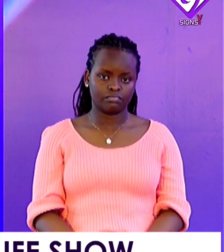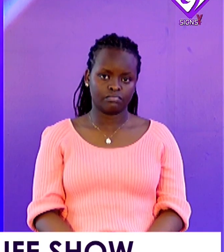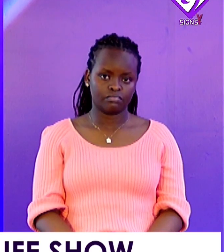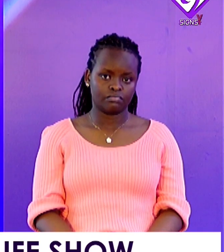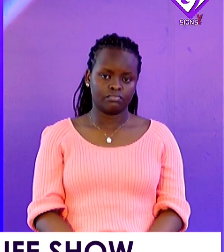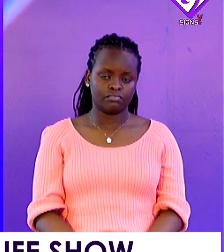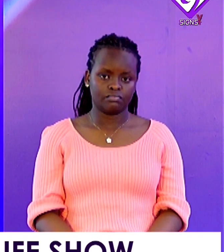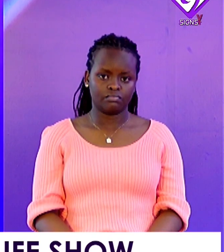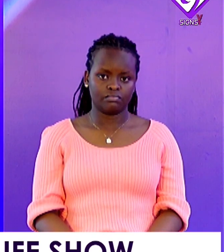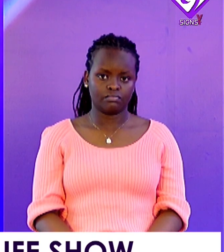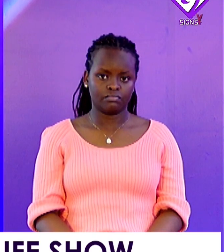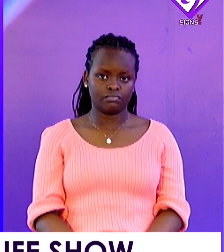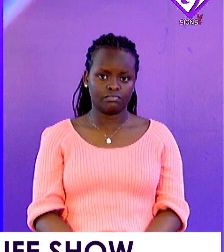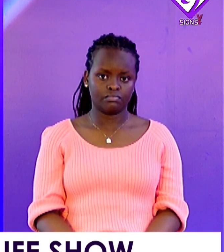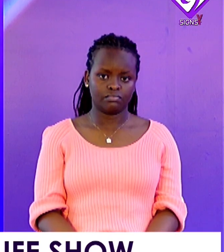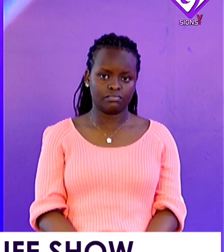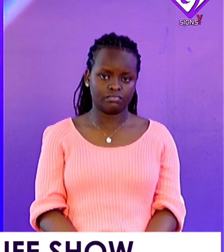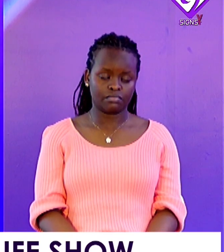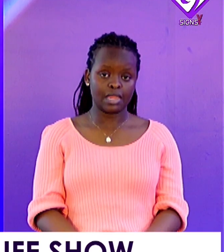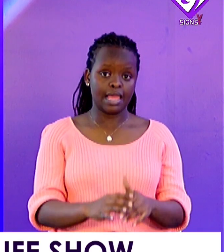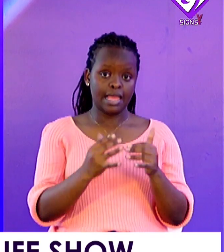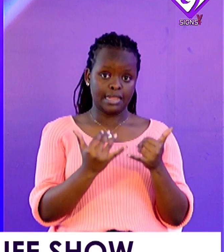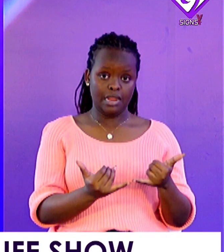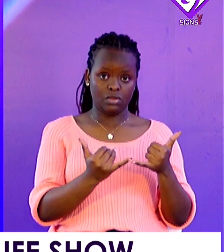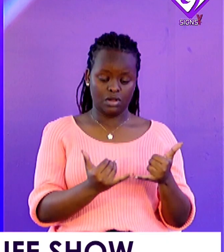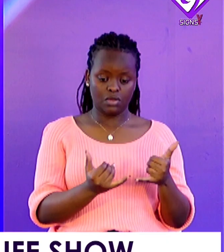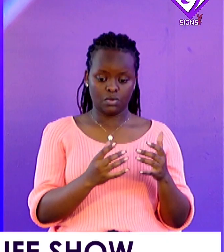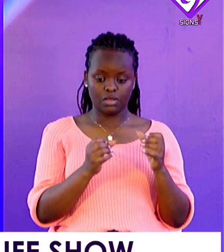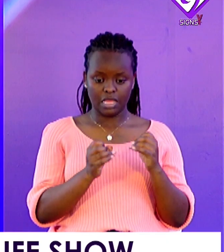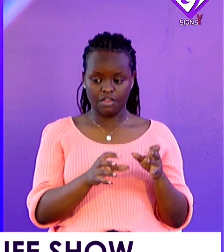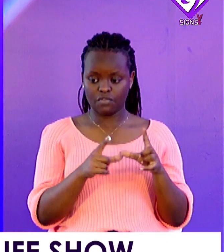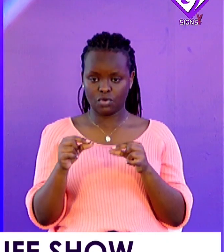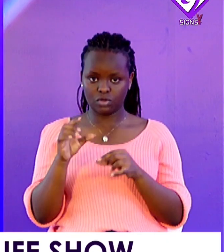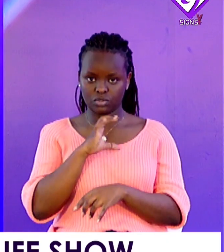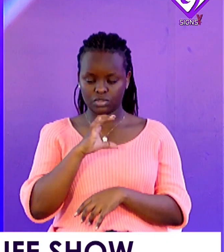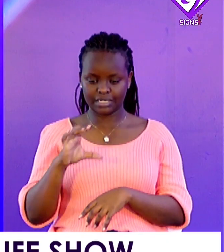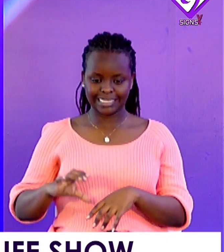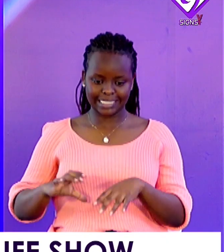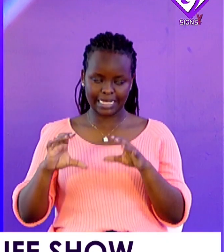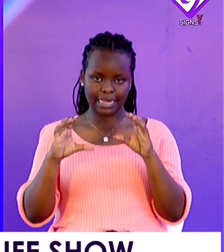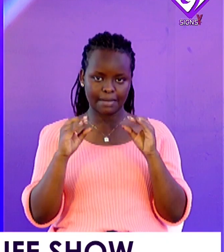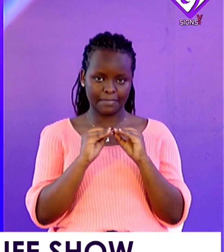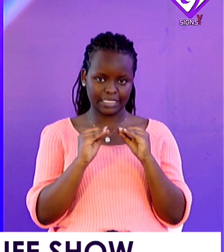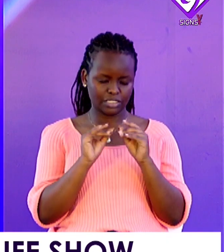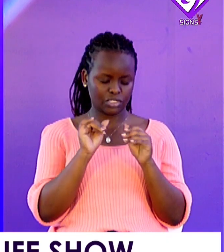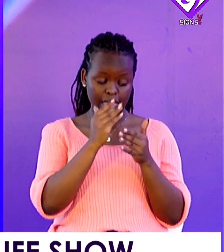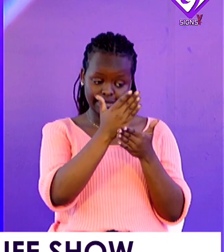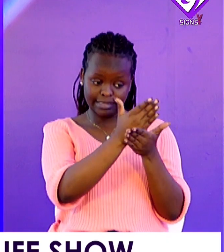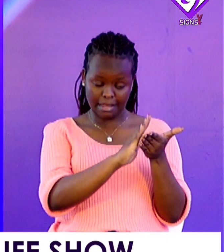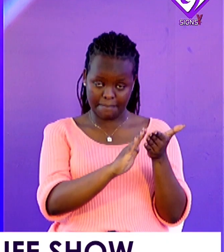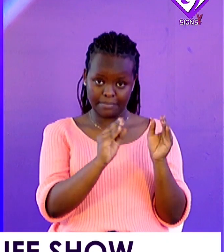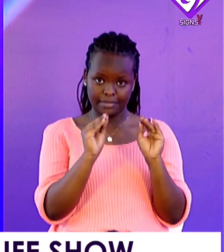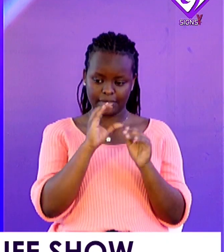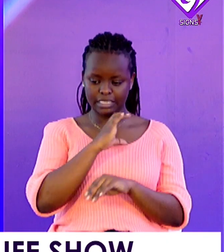dispensation right now, if you go to some of the Christian meetings, remember the word is some, not all of them,